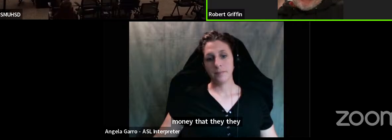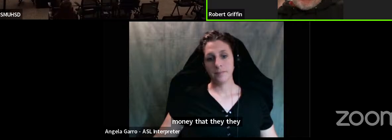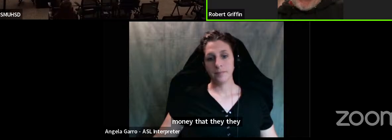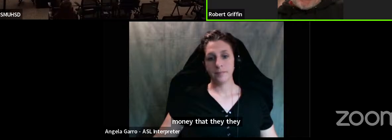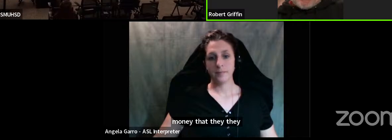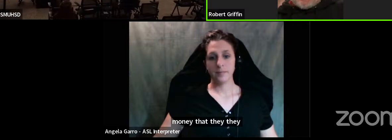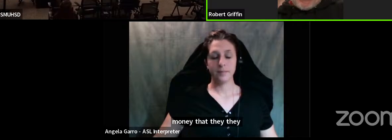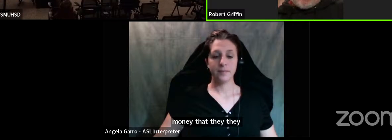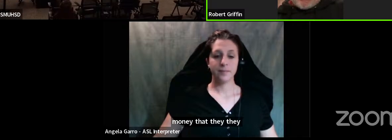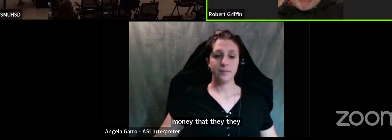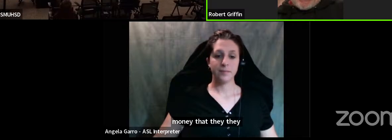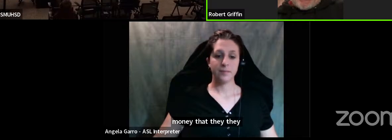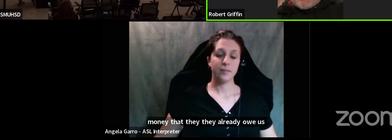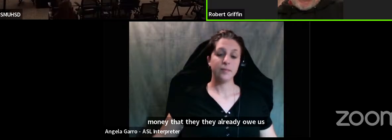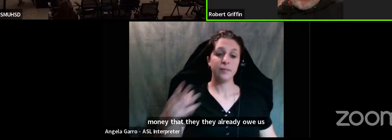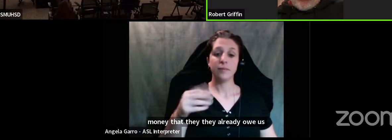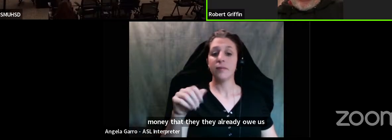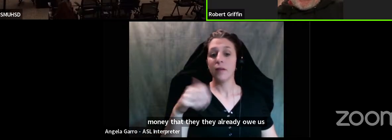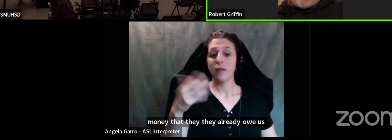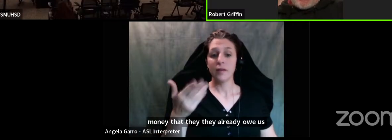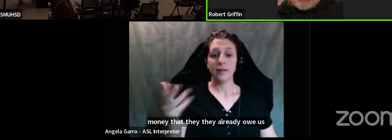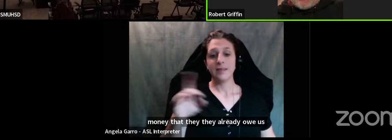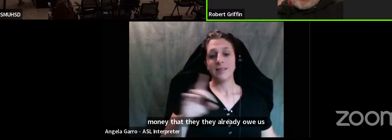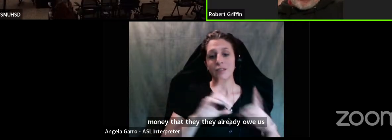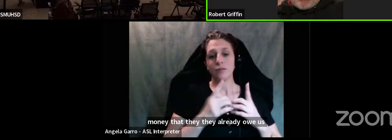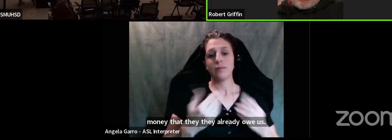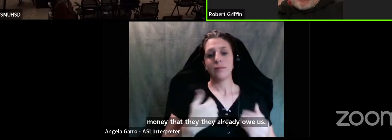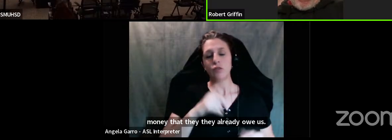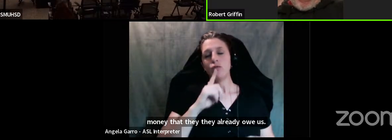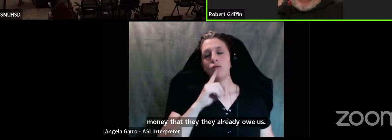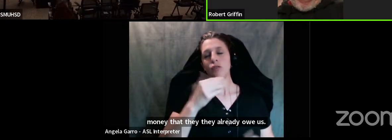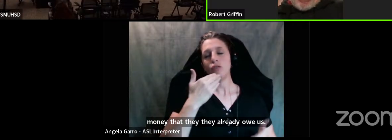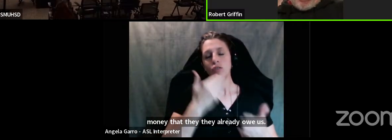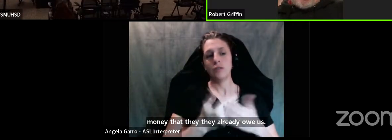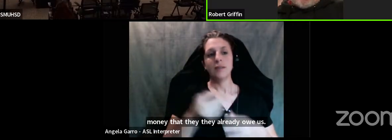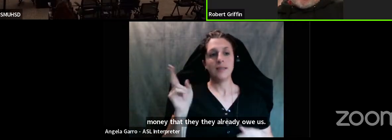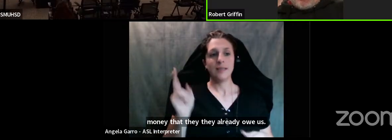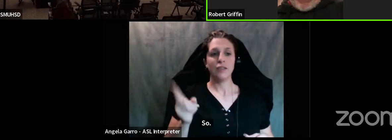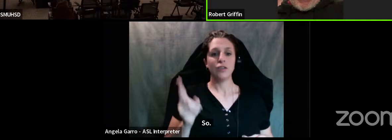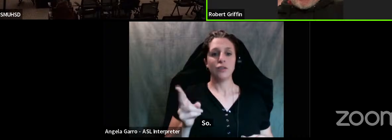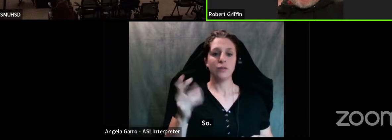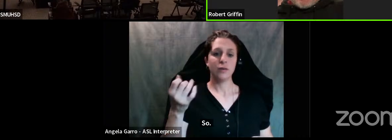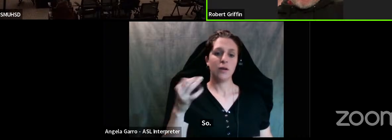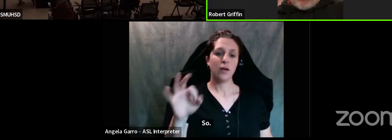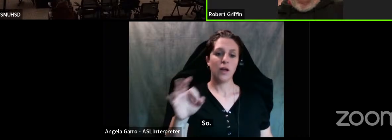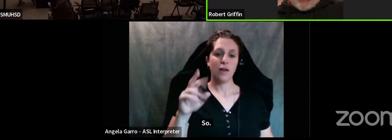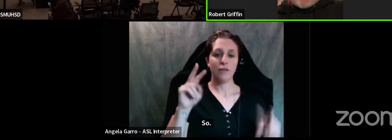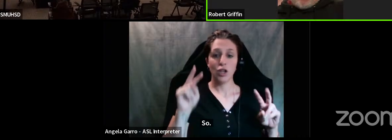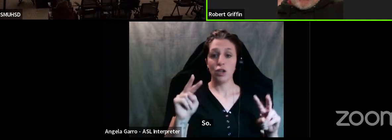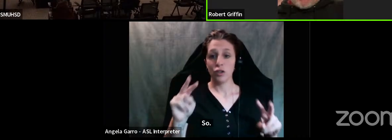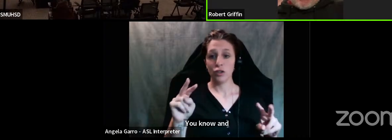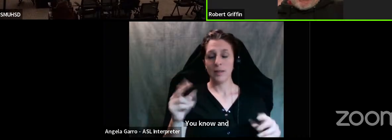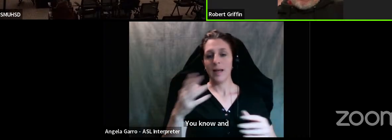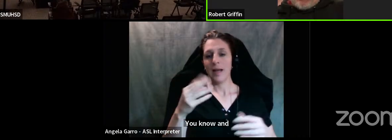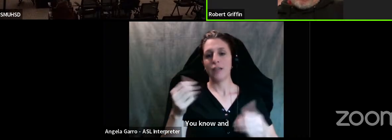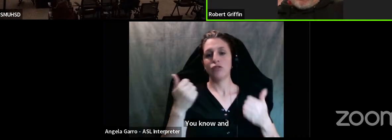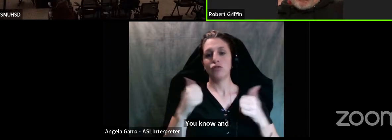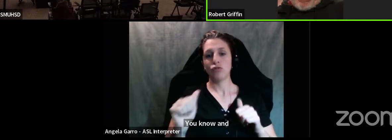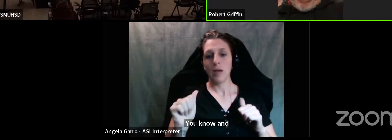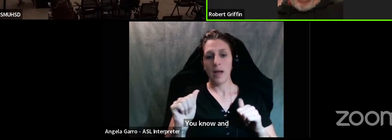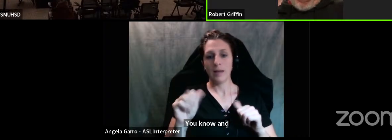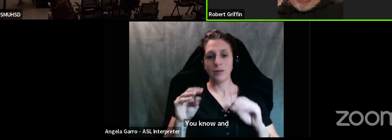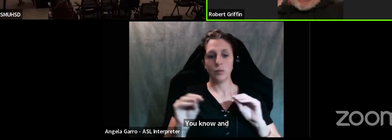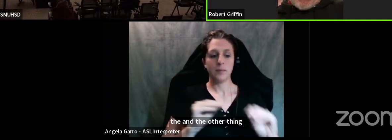And the other thing, and the district has a really good history of looking and trying to place